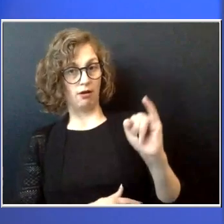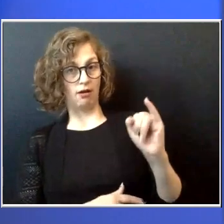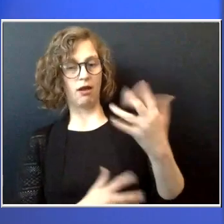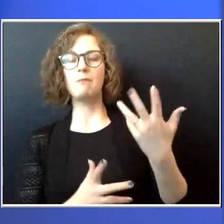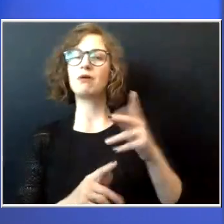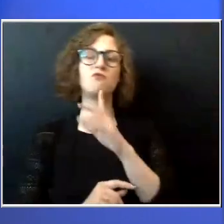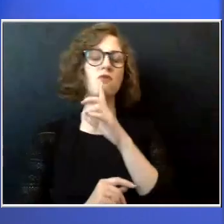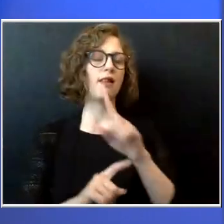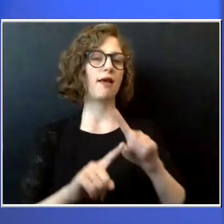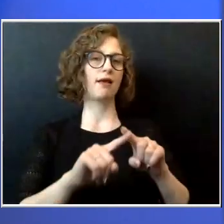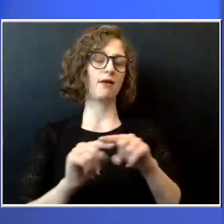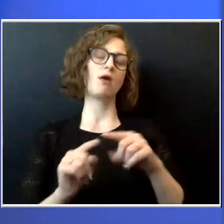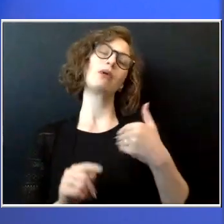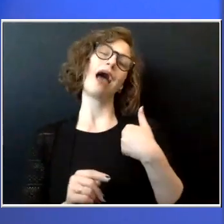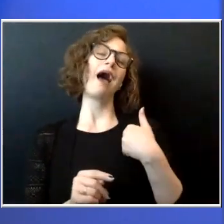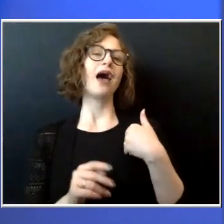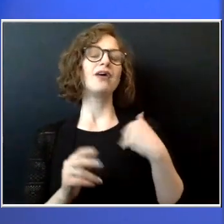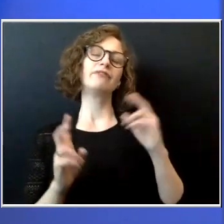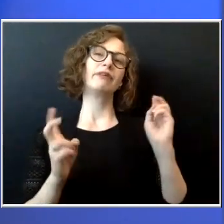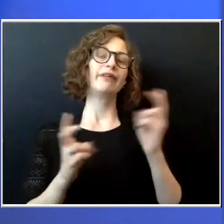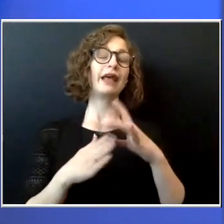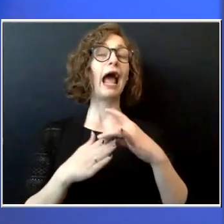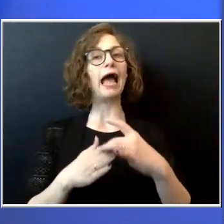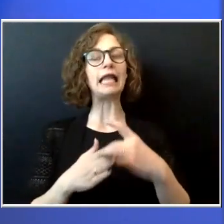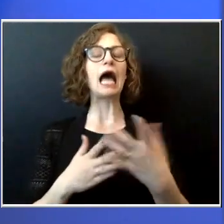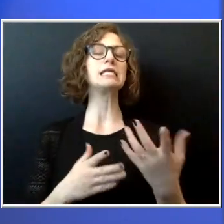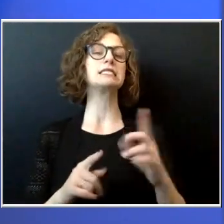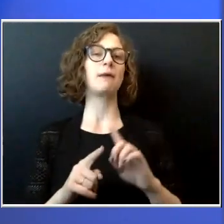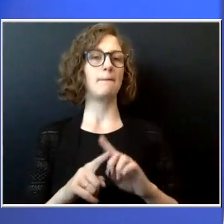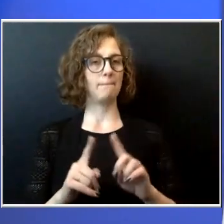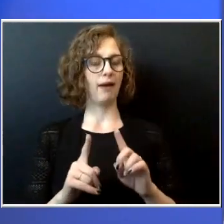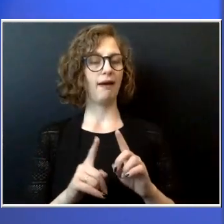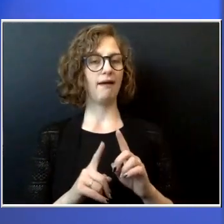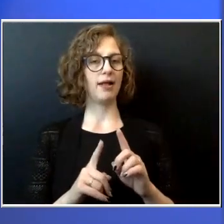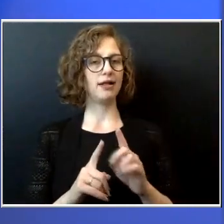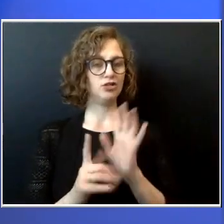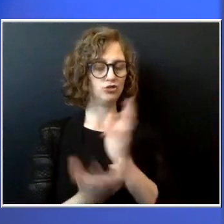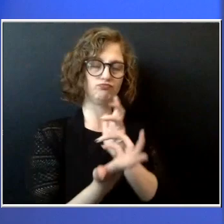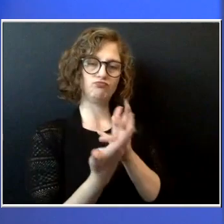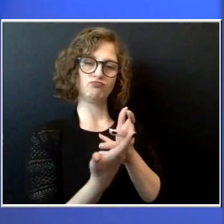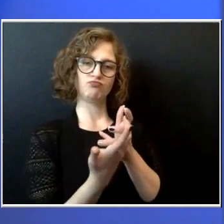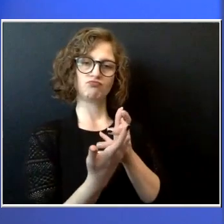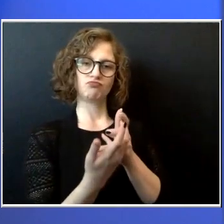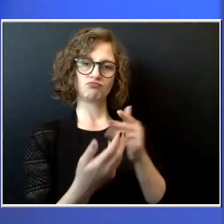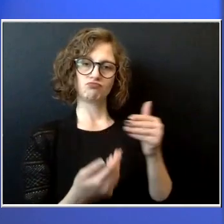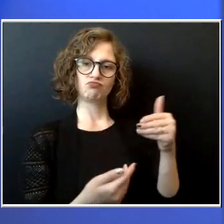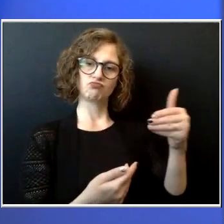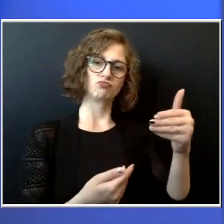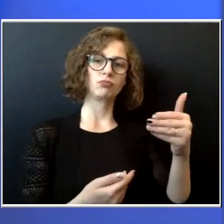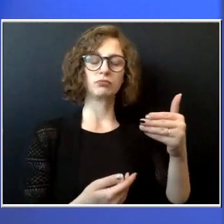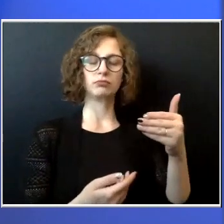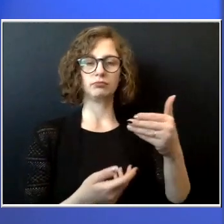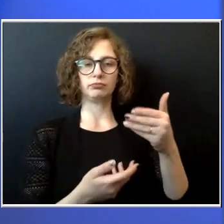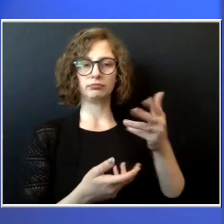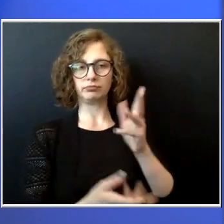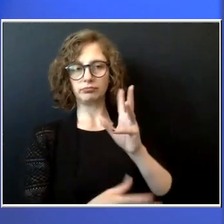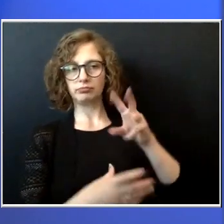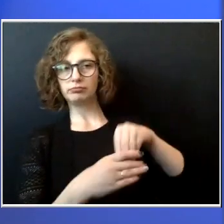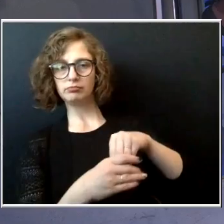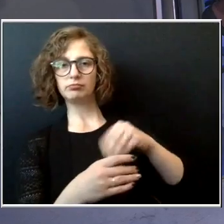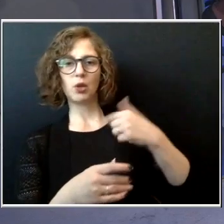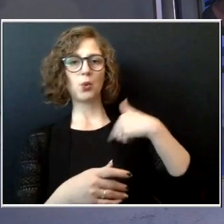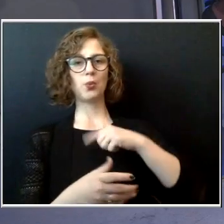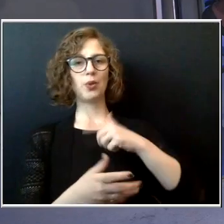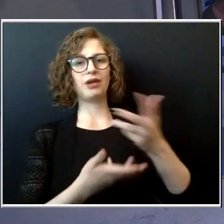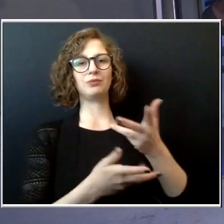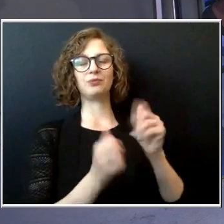but to tailor that frequency of intervention, the mastectomies, we do work with our collaborators in the breast prevention clinic. So how do